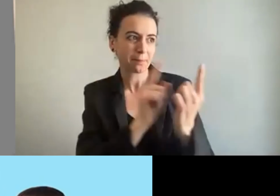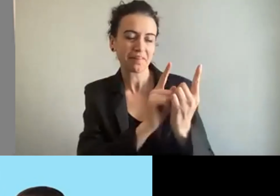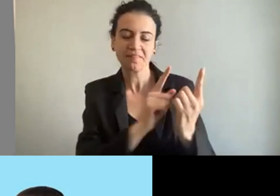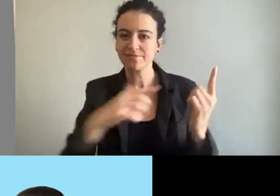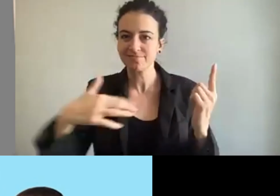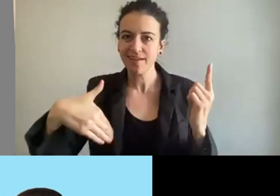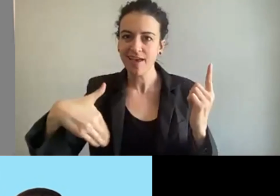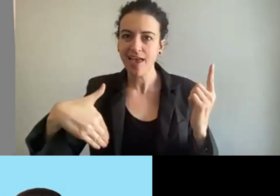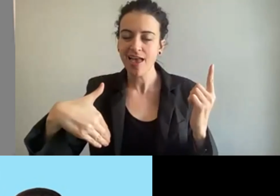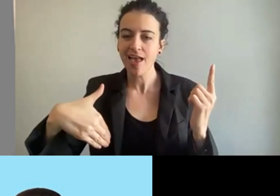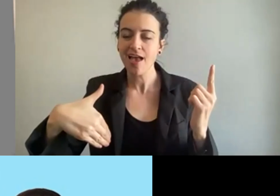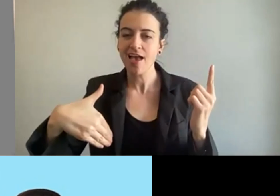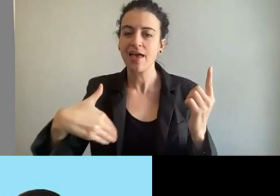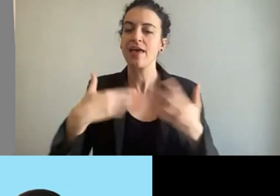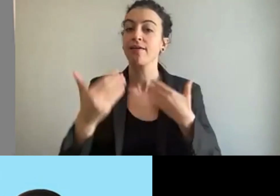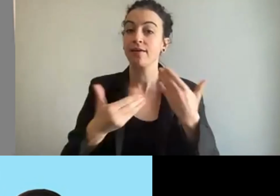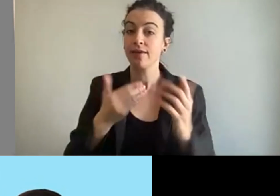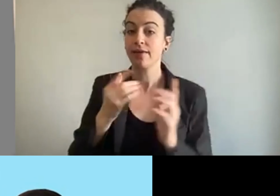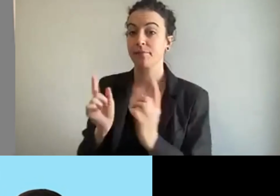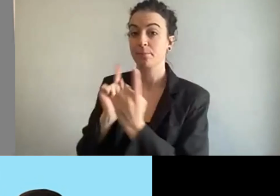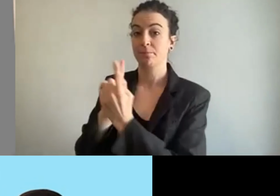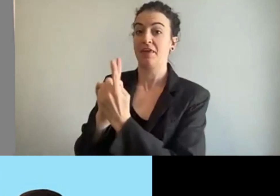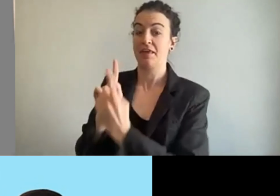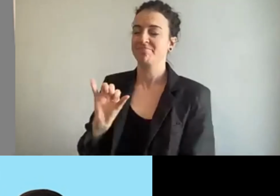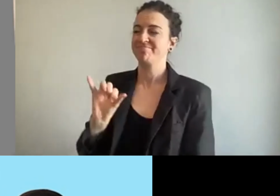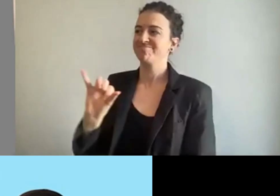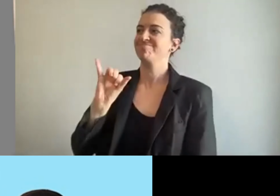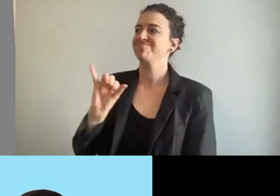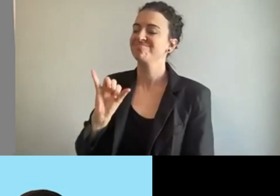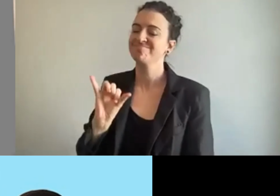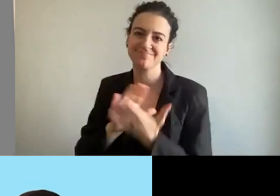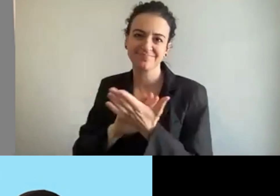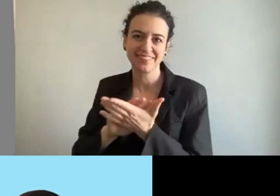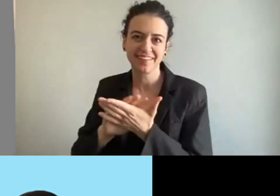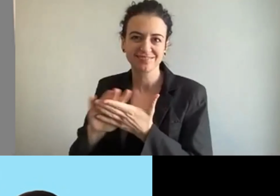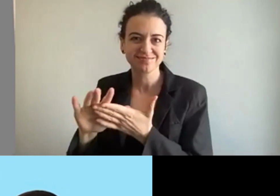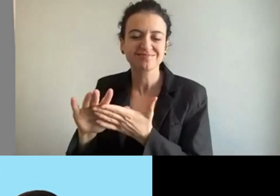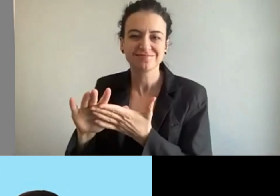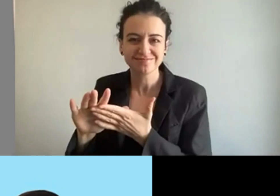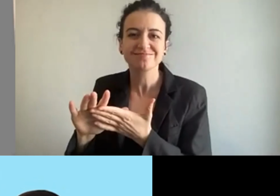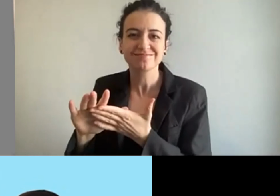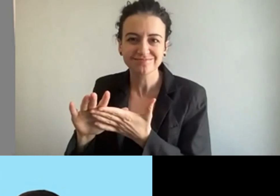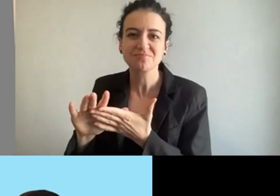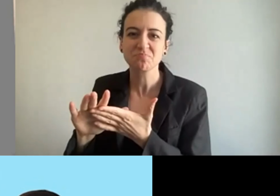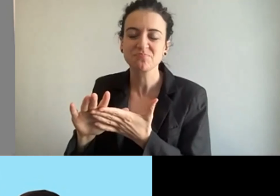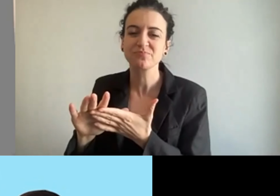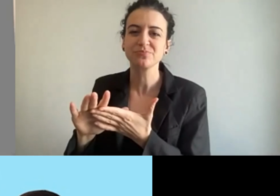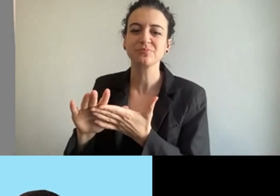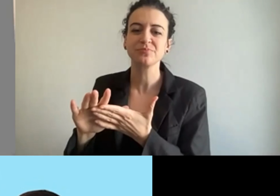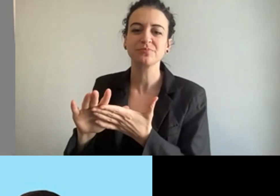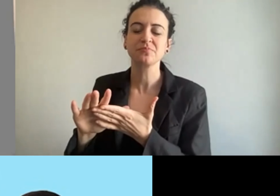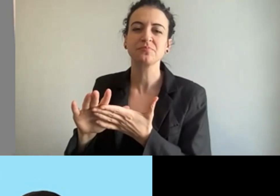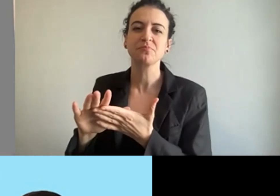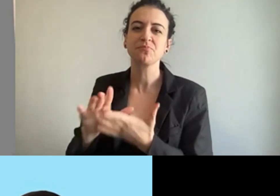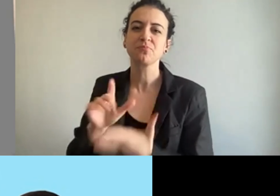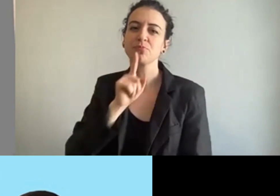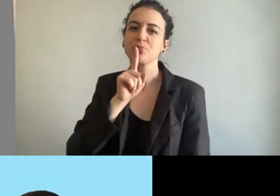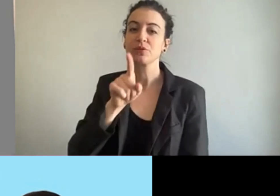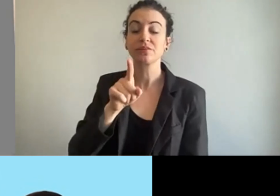as me. So it's nice to be able to